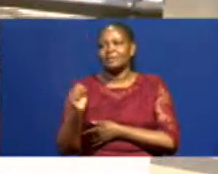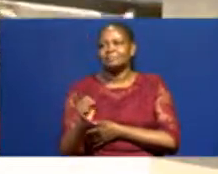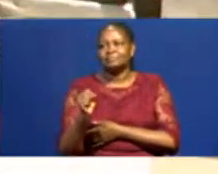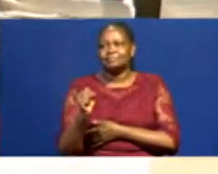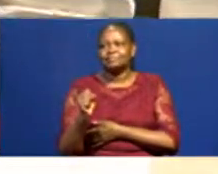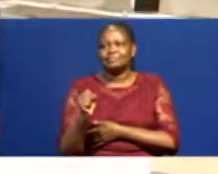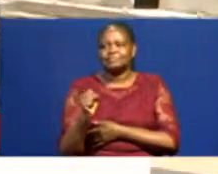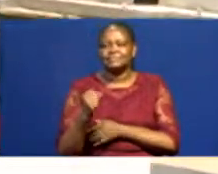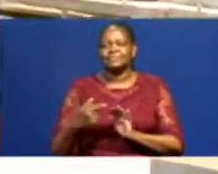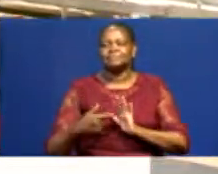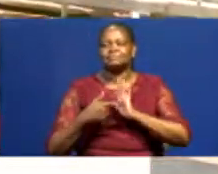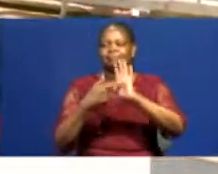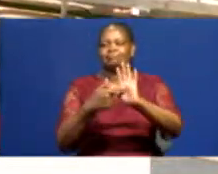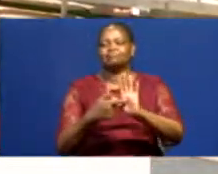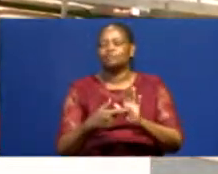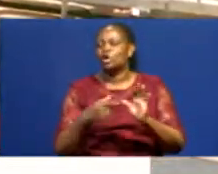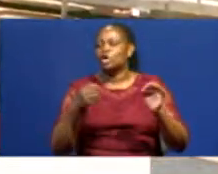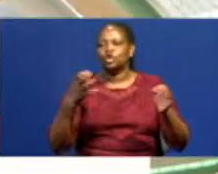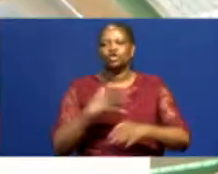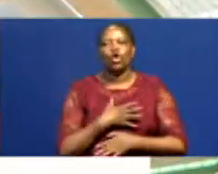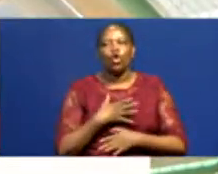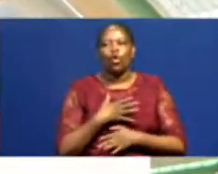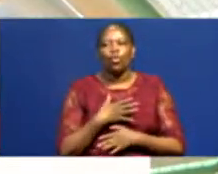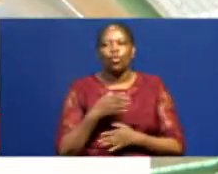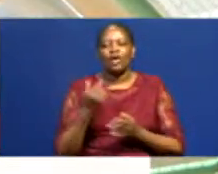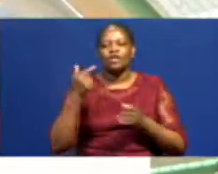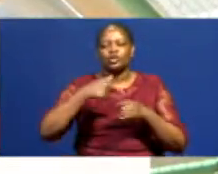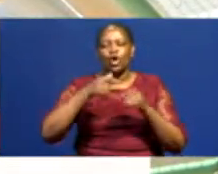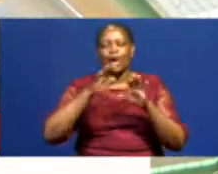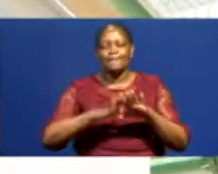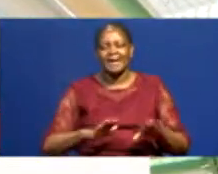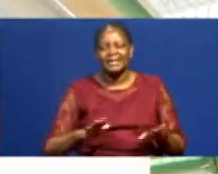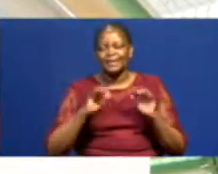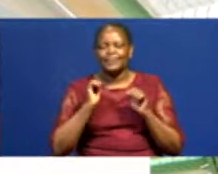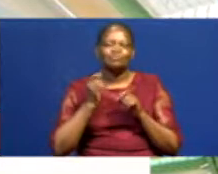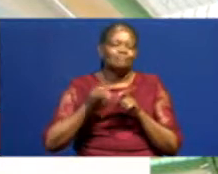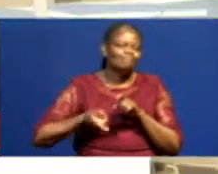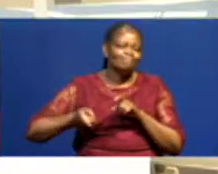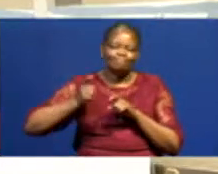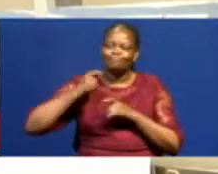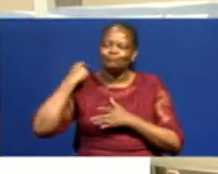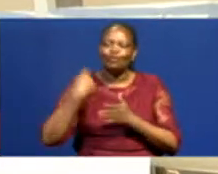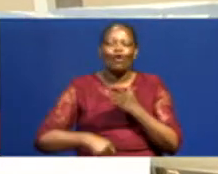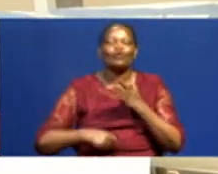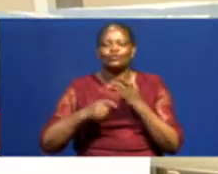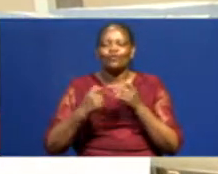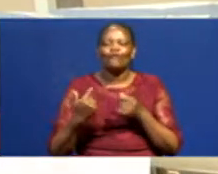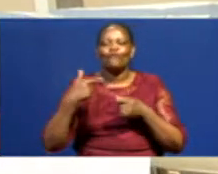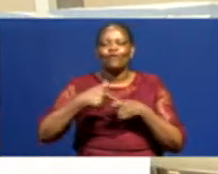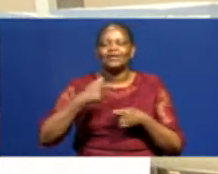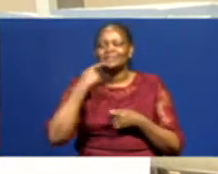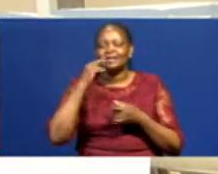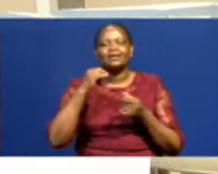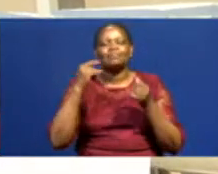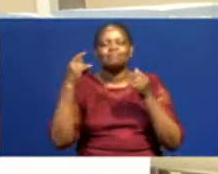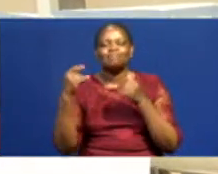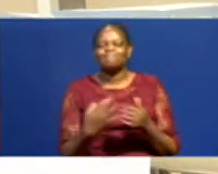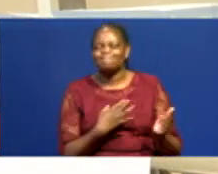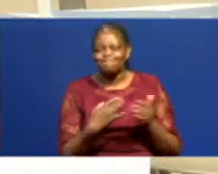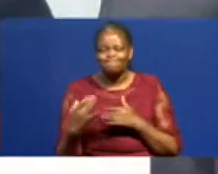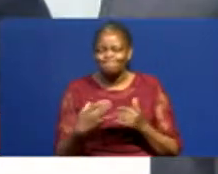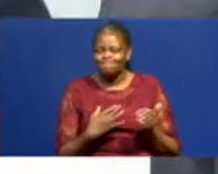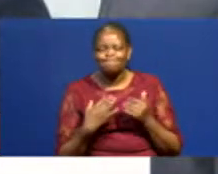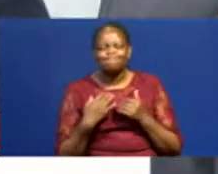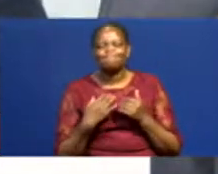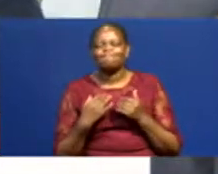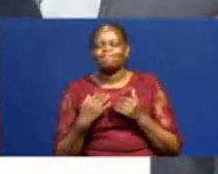Chirchir revealed external shocks in the oil market could see a further hike of fuel prices, citing the ongoing war in the Gaza Strip.